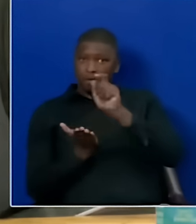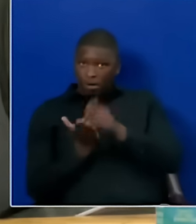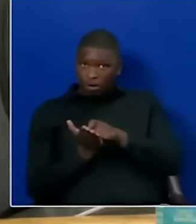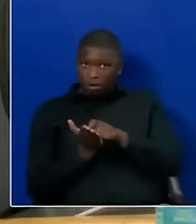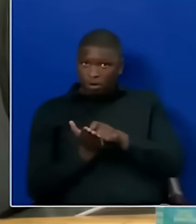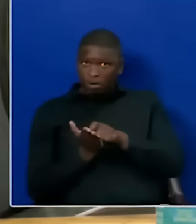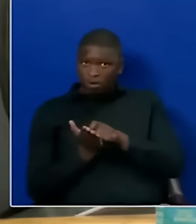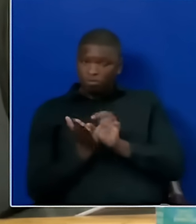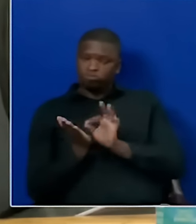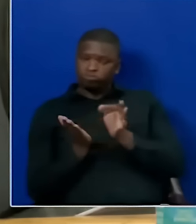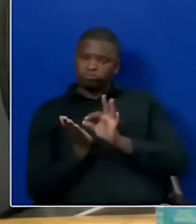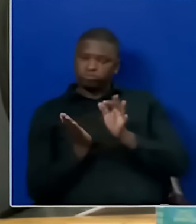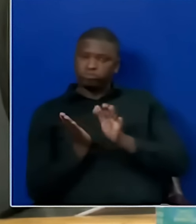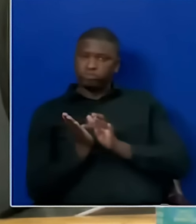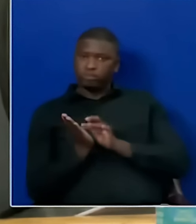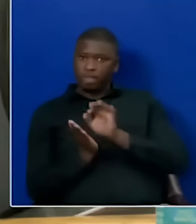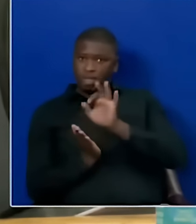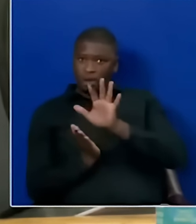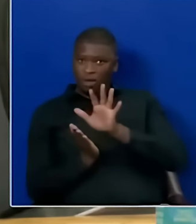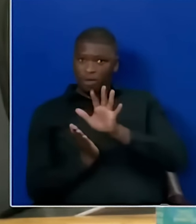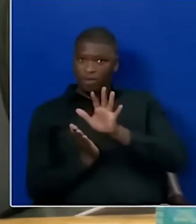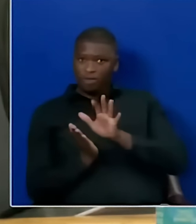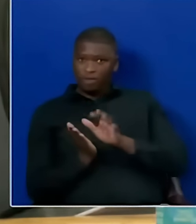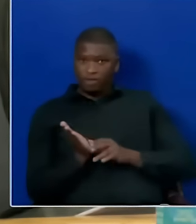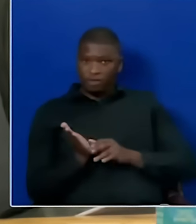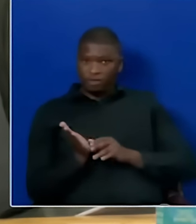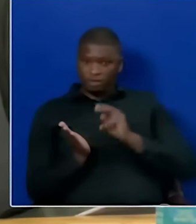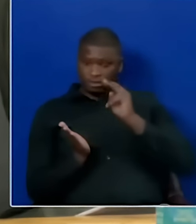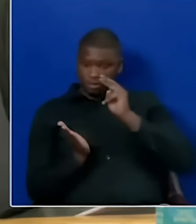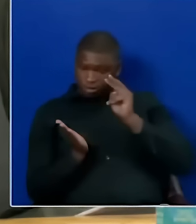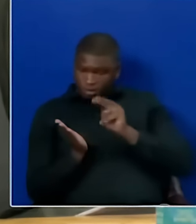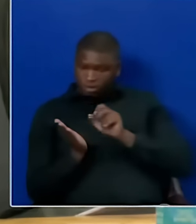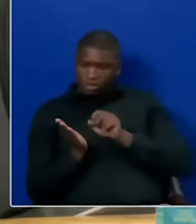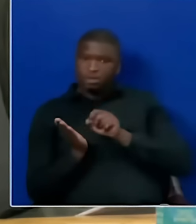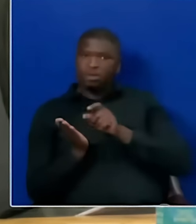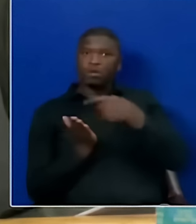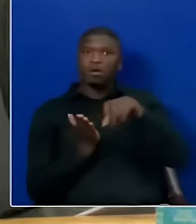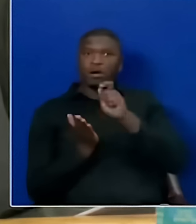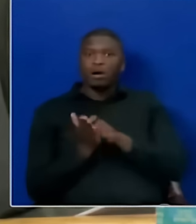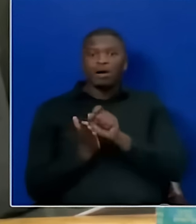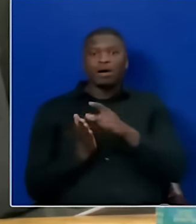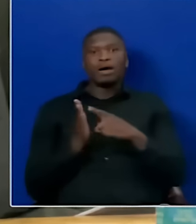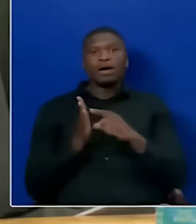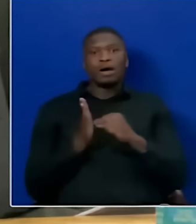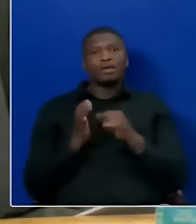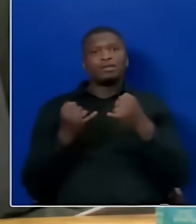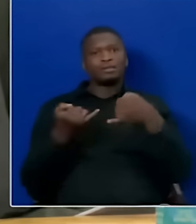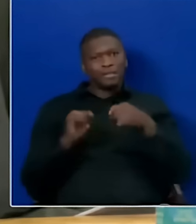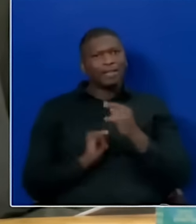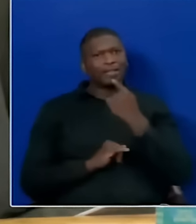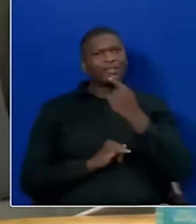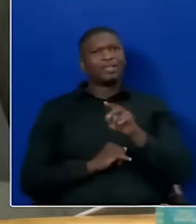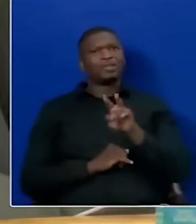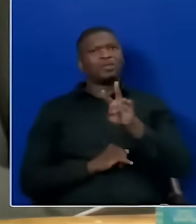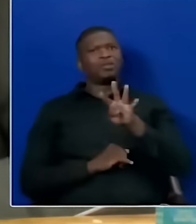we see that the date of the signature still says 24 May 2024.